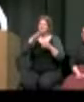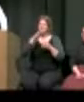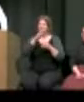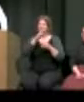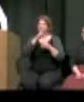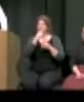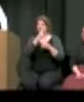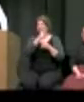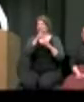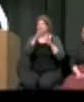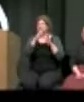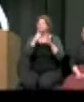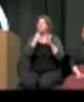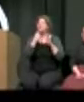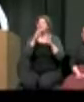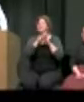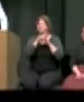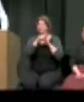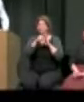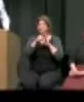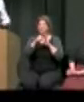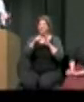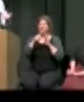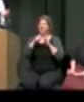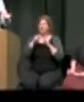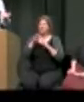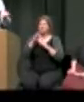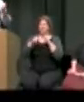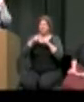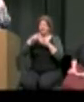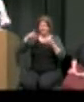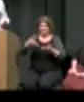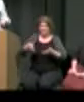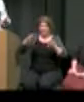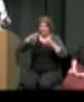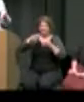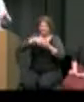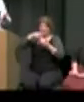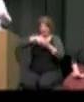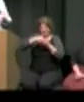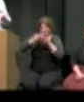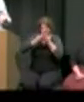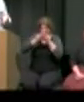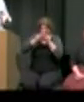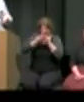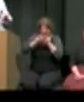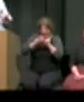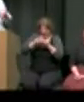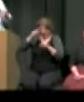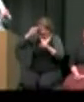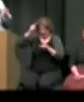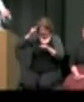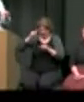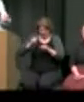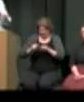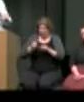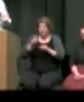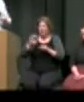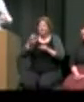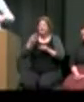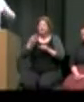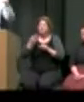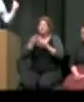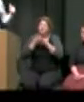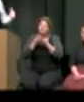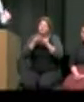in the red. And it takes all that debris and just shreds it down to less than an inch. So it kind of slurries it a